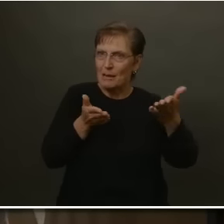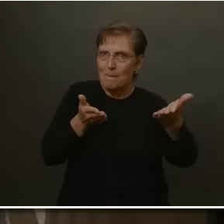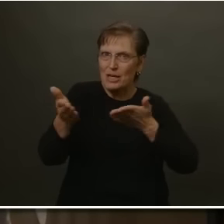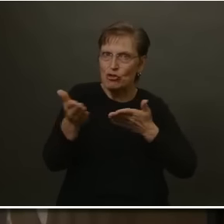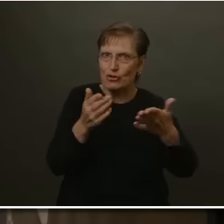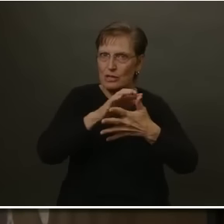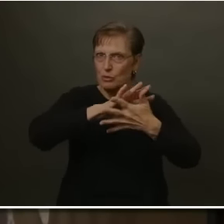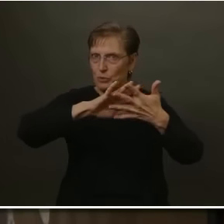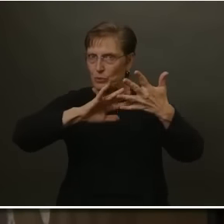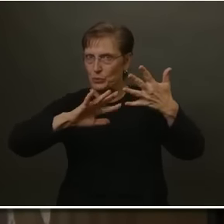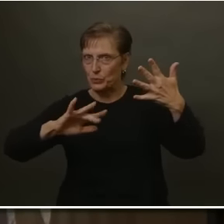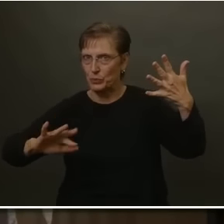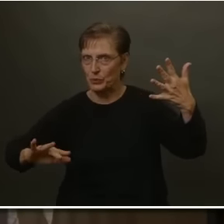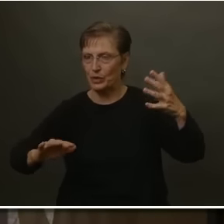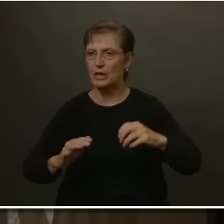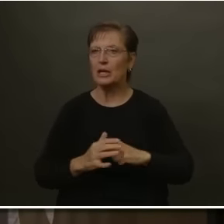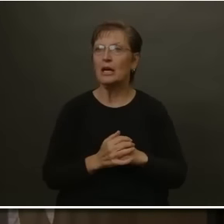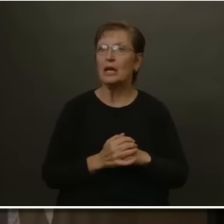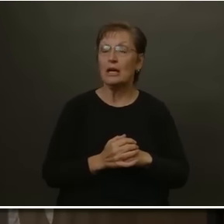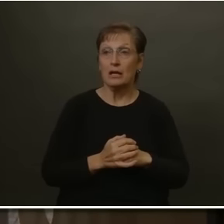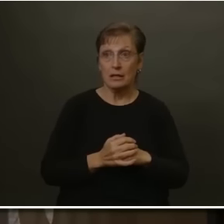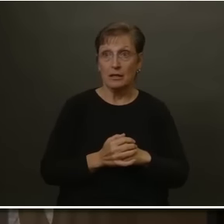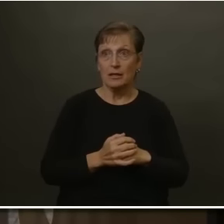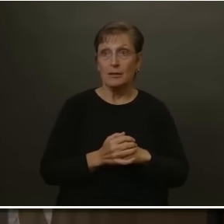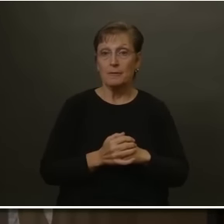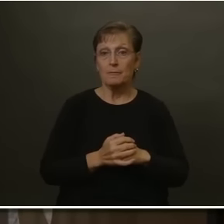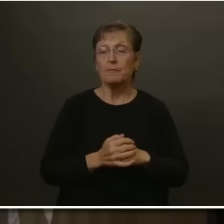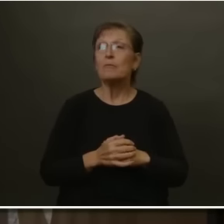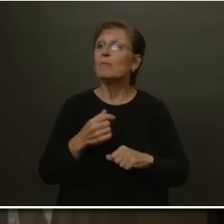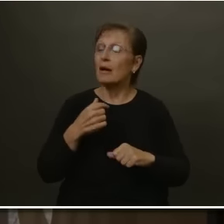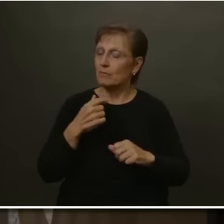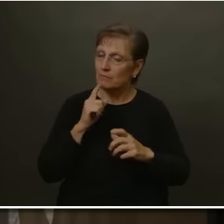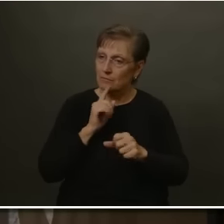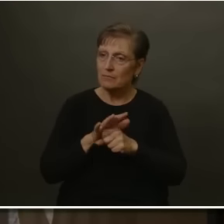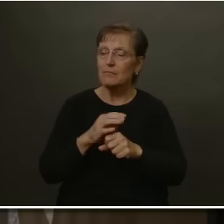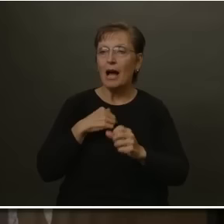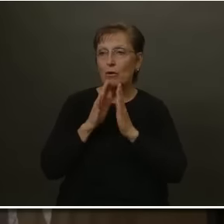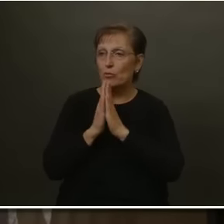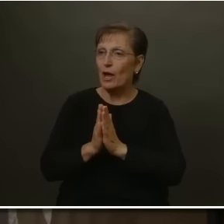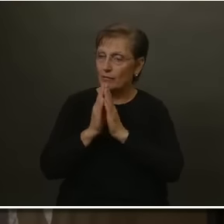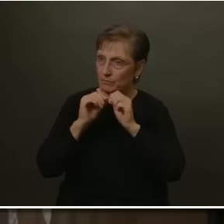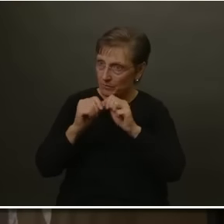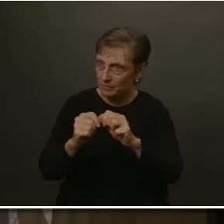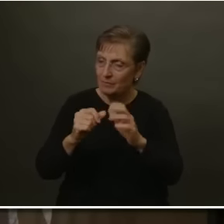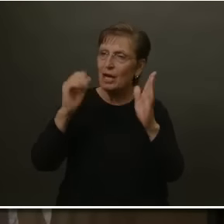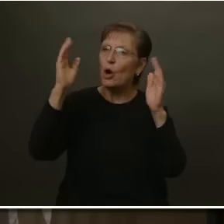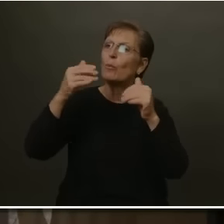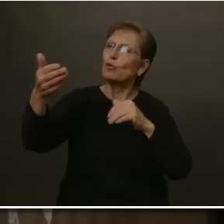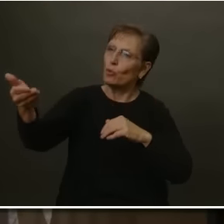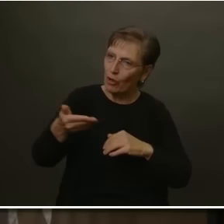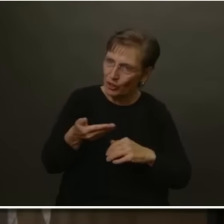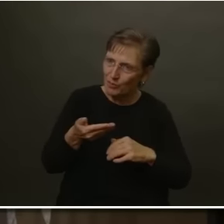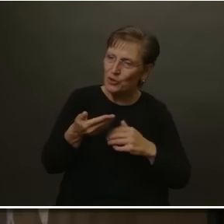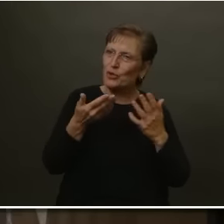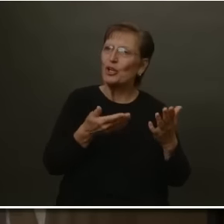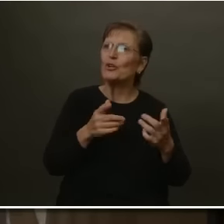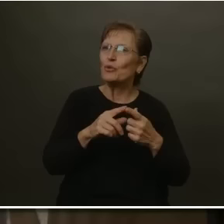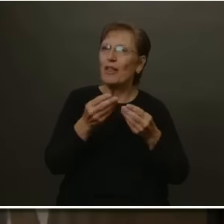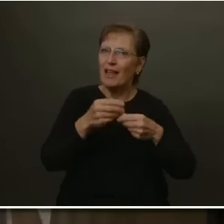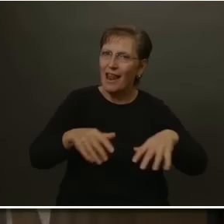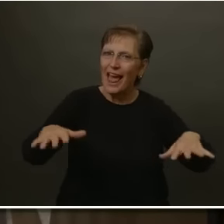contexts. I assure you of my prayers, and I hope to welcome you to the